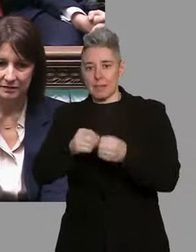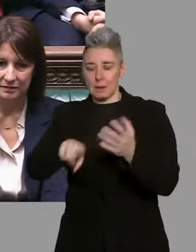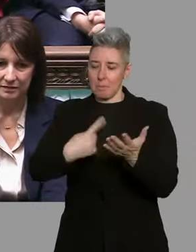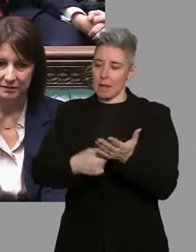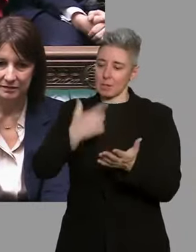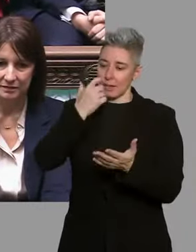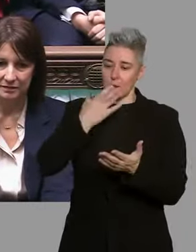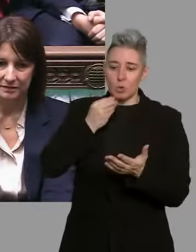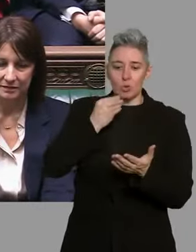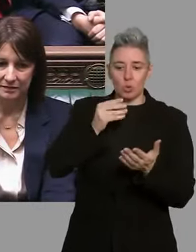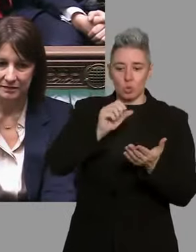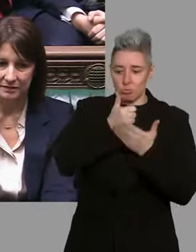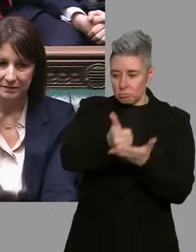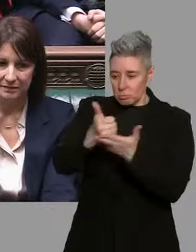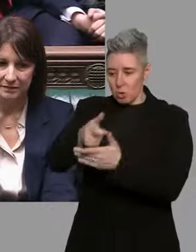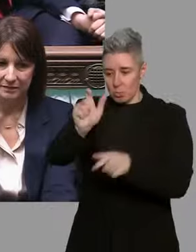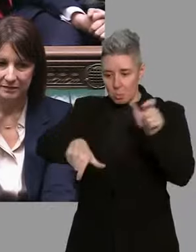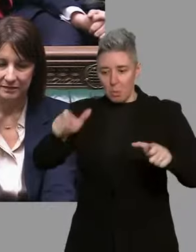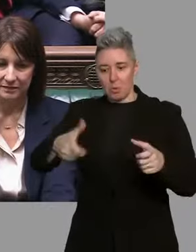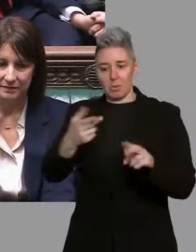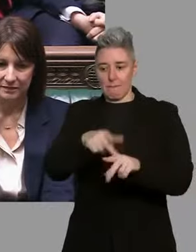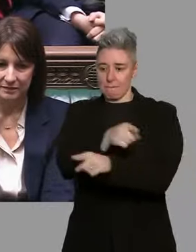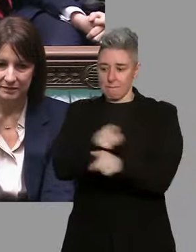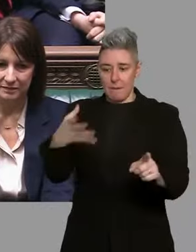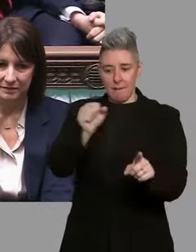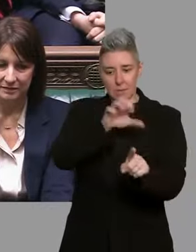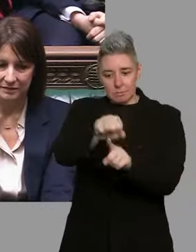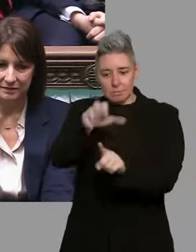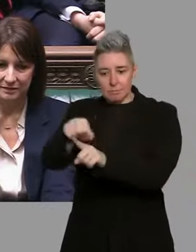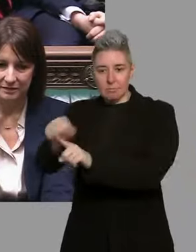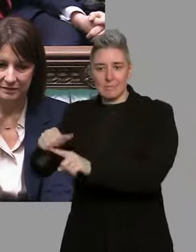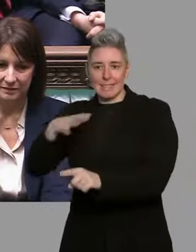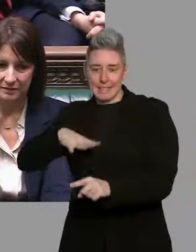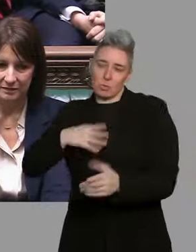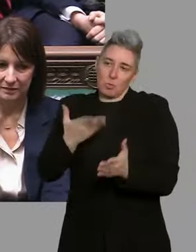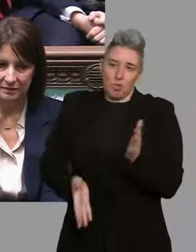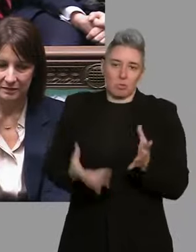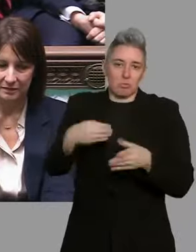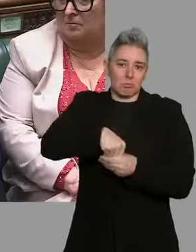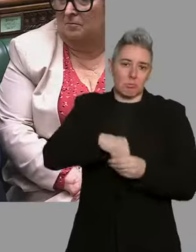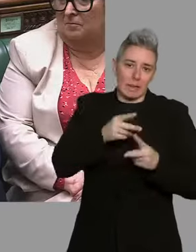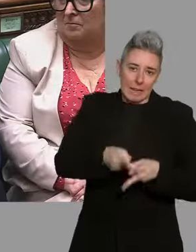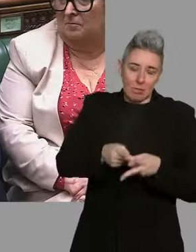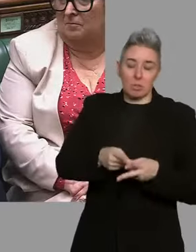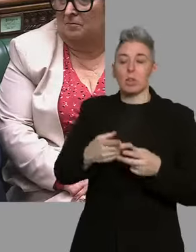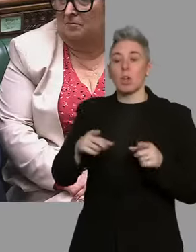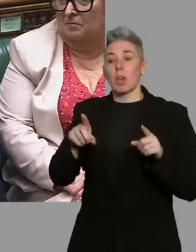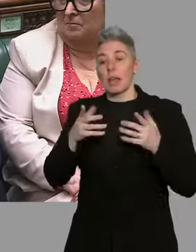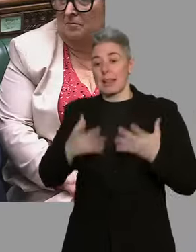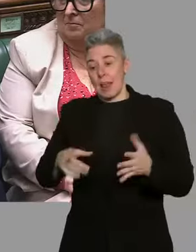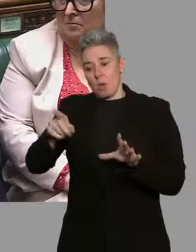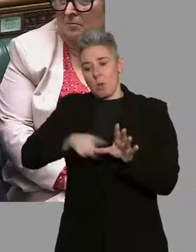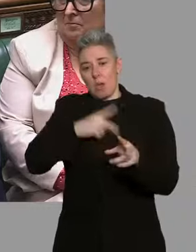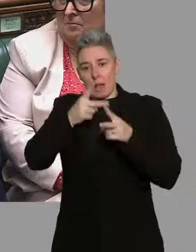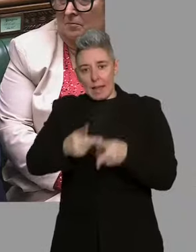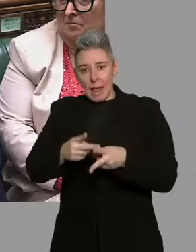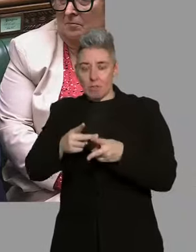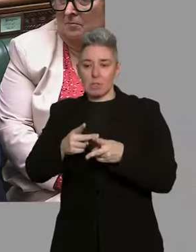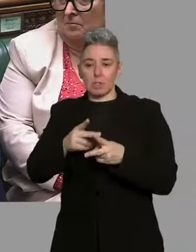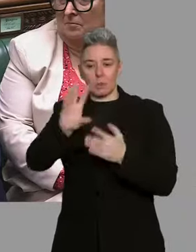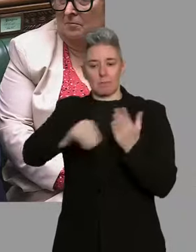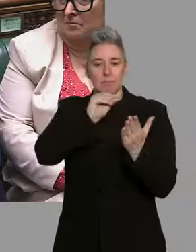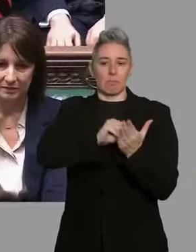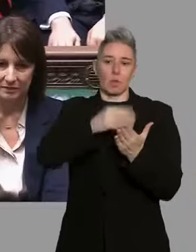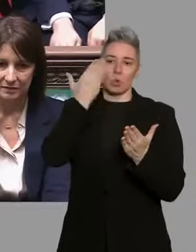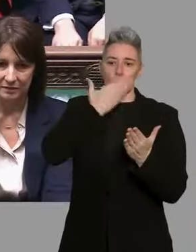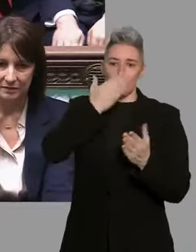includes carers. And now young carers are on the school census, as he knows, that's since 2023. They have greater